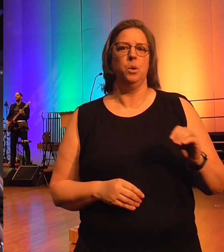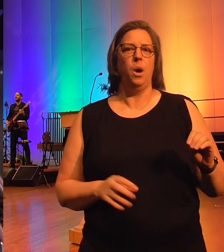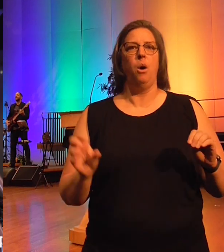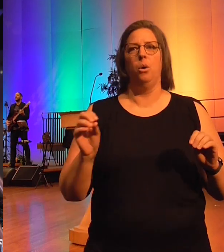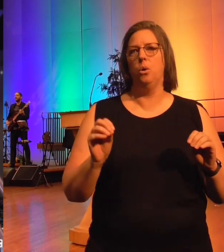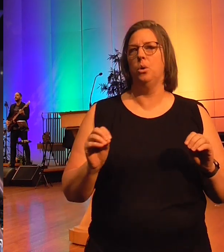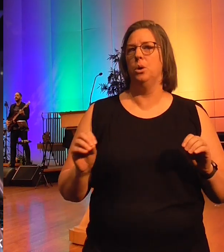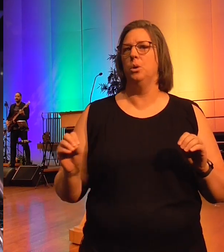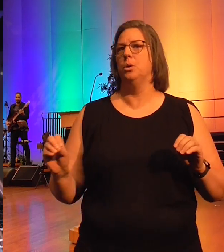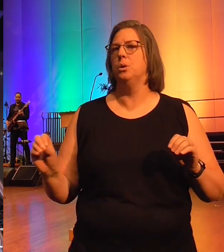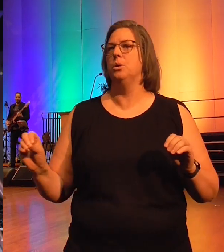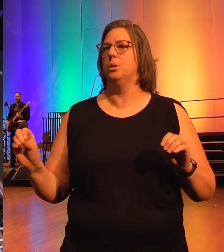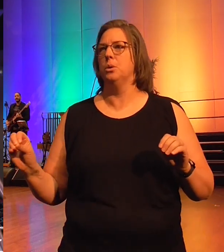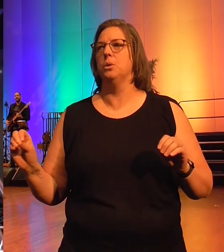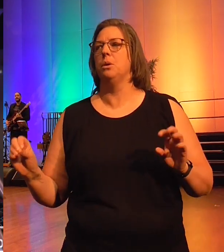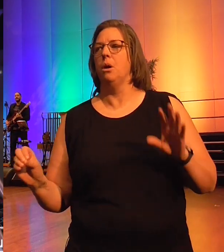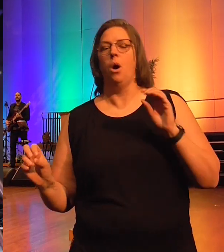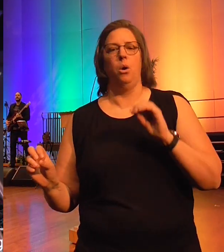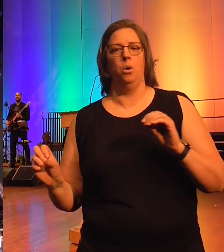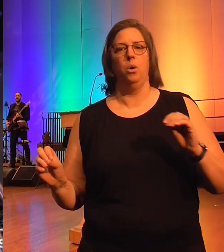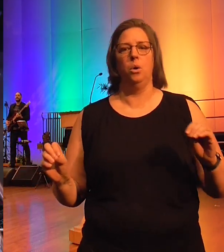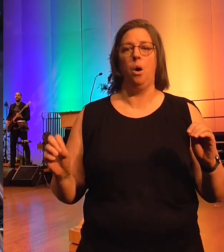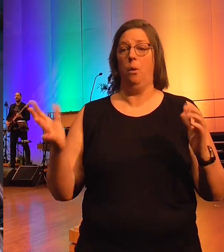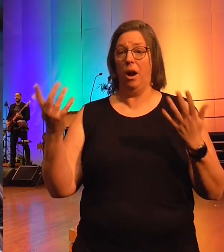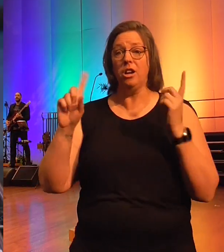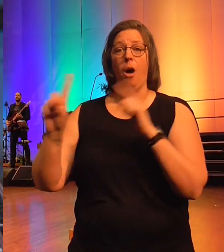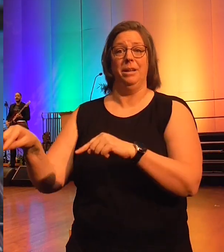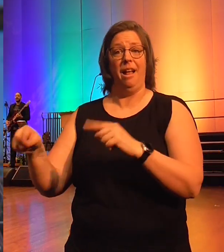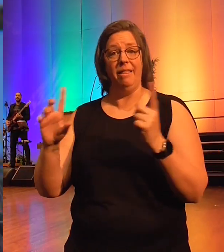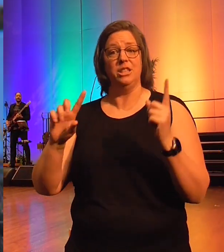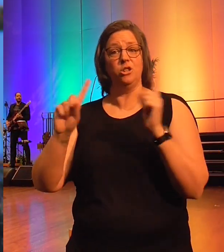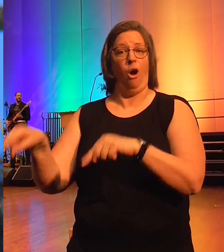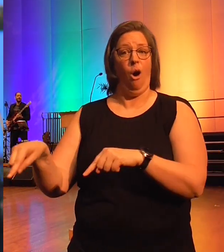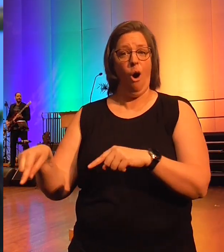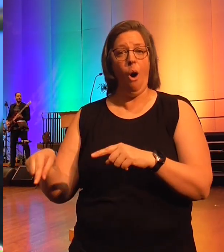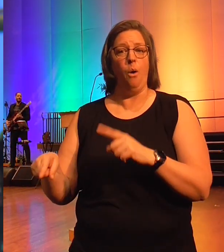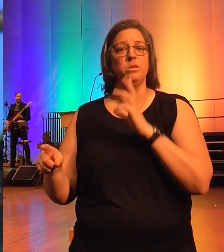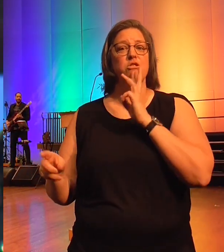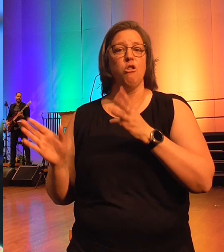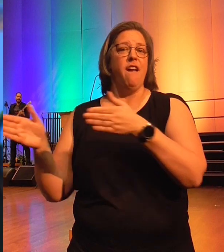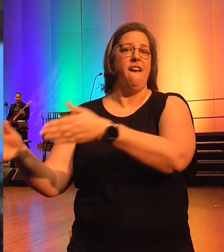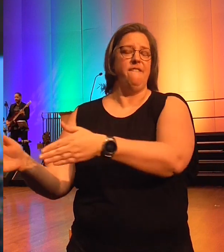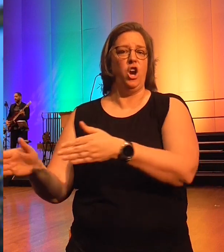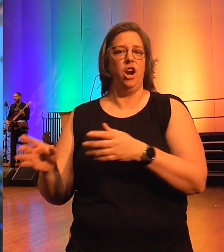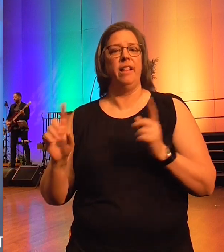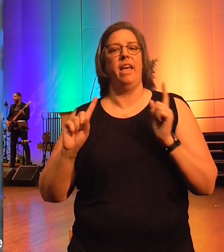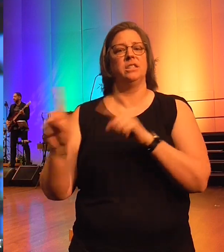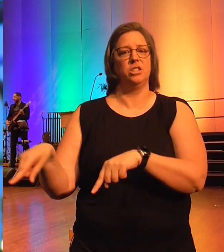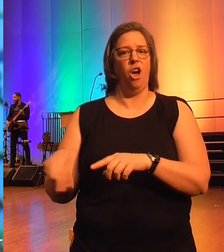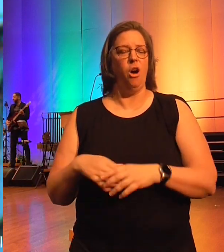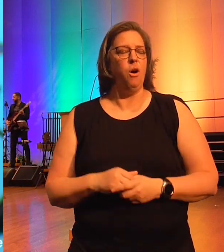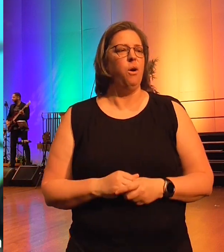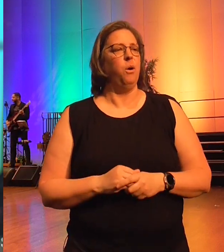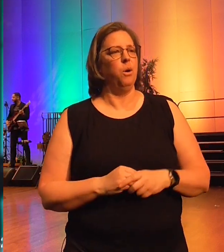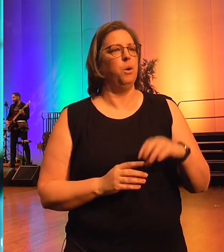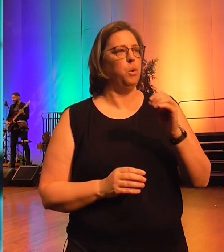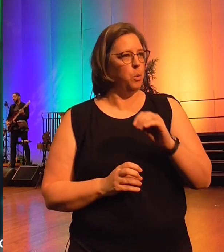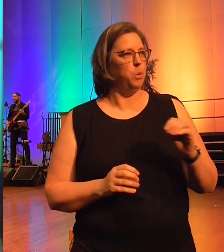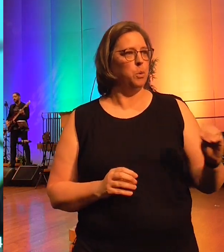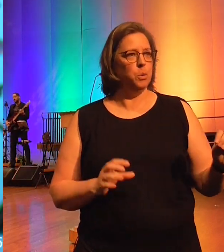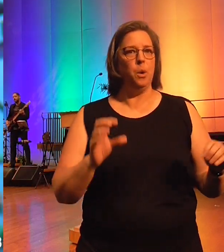Ooh, ooh. Gonna go down like amazing grace.